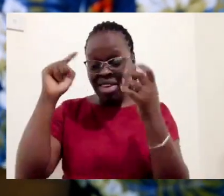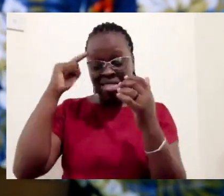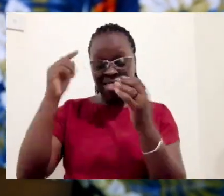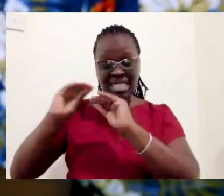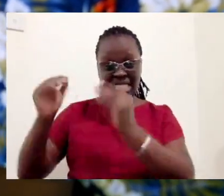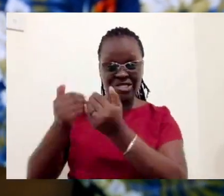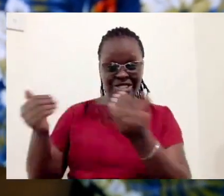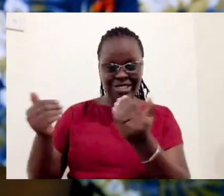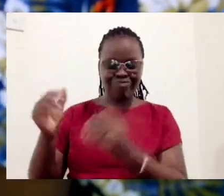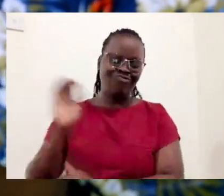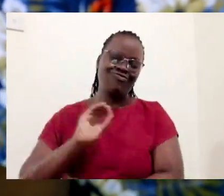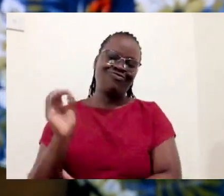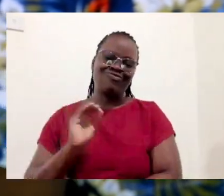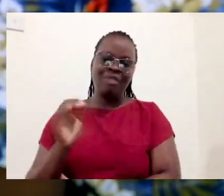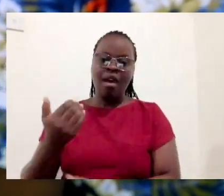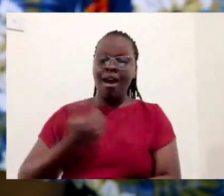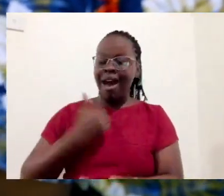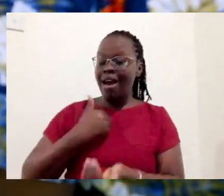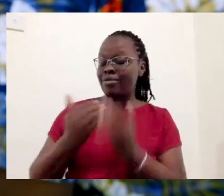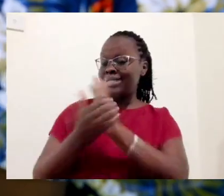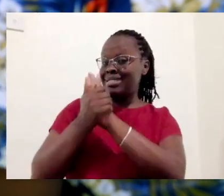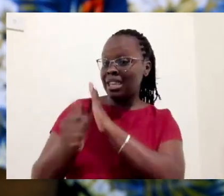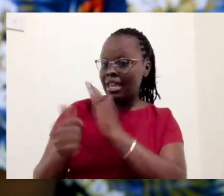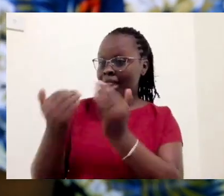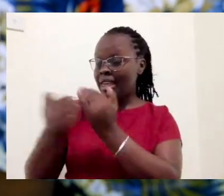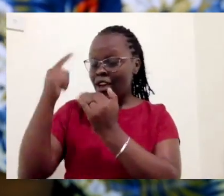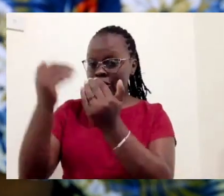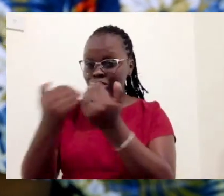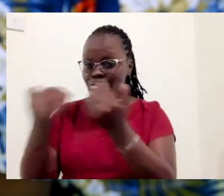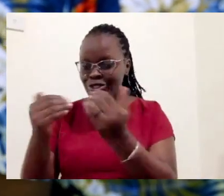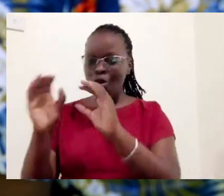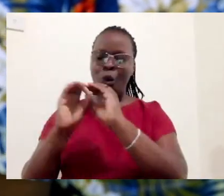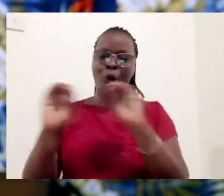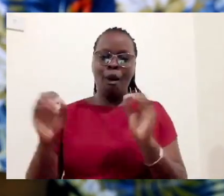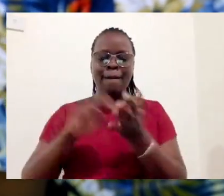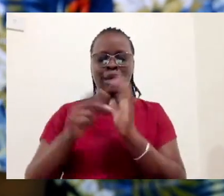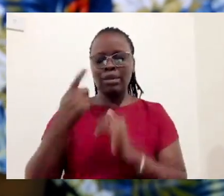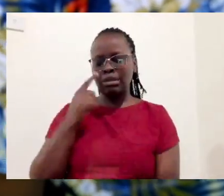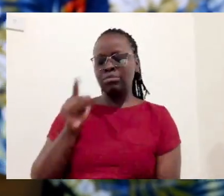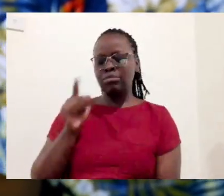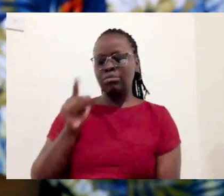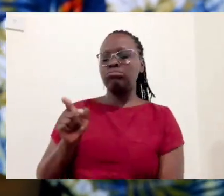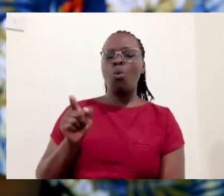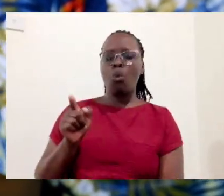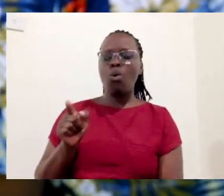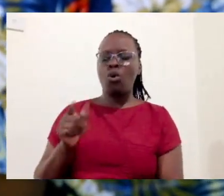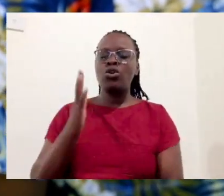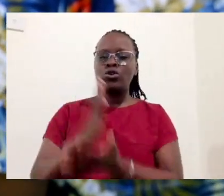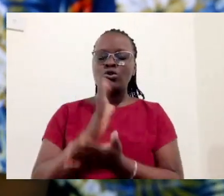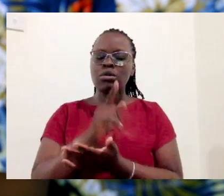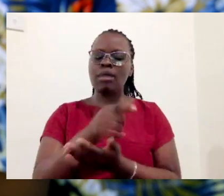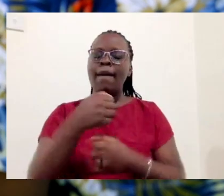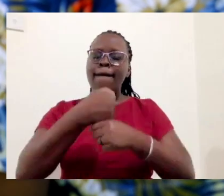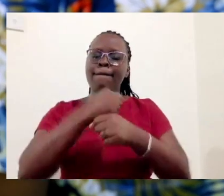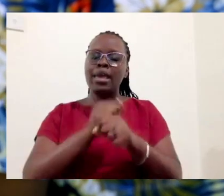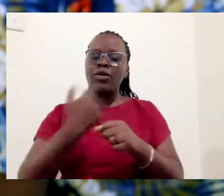stable, they're not well equipped or stable to be able to care for this child. So we saw the gap first. The gap